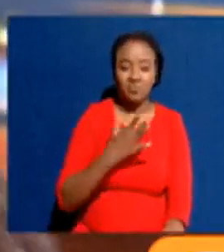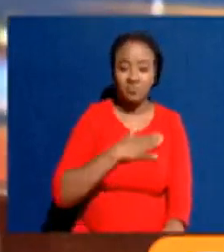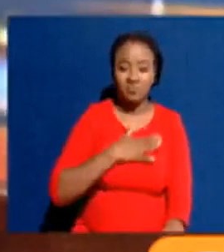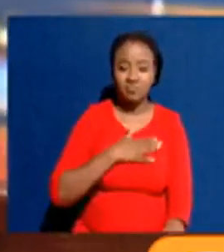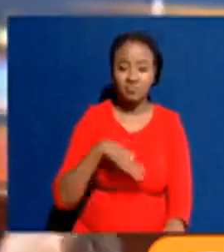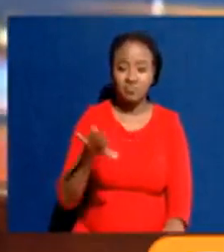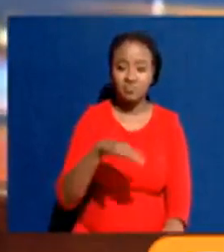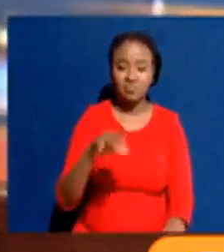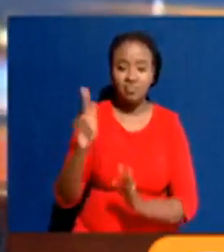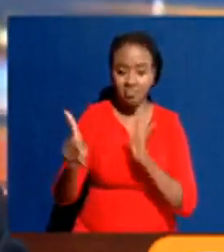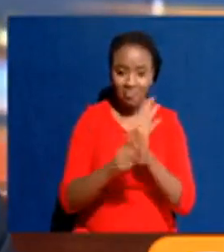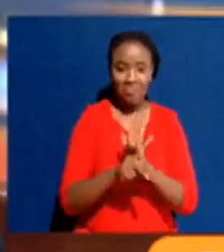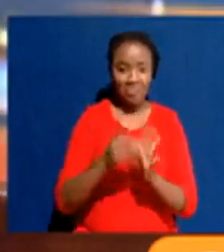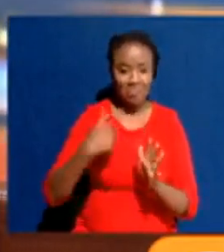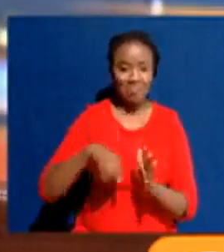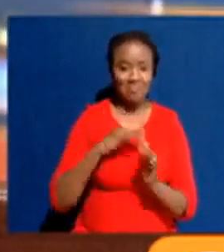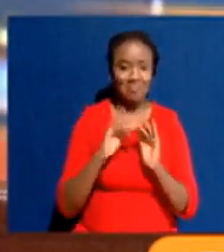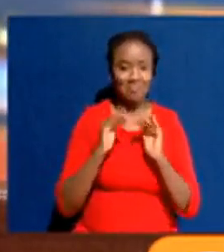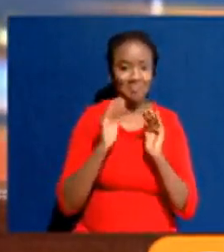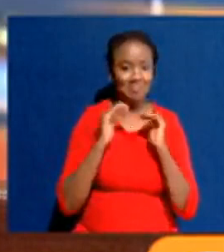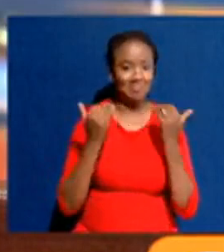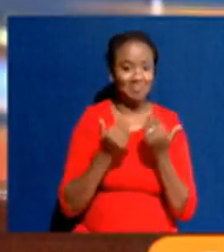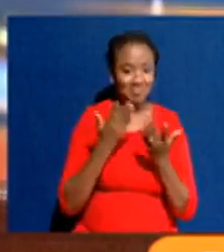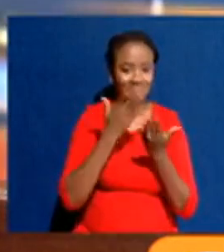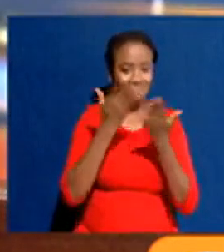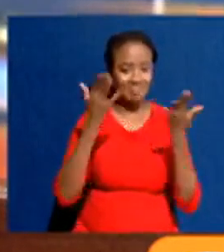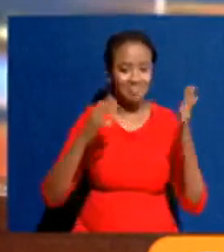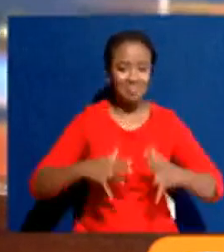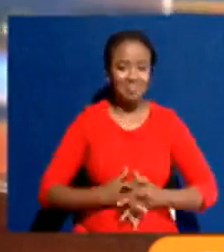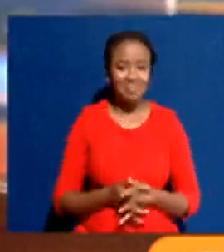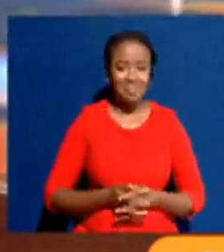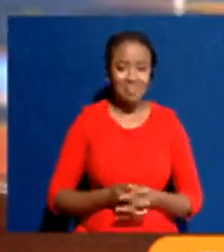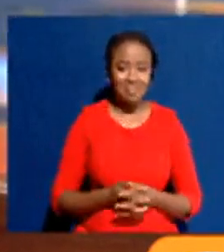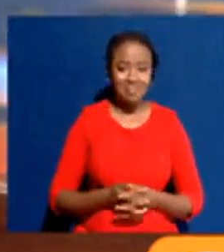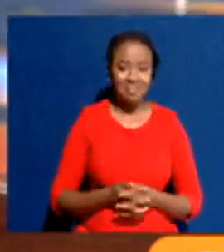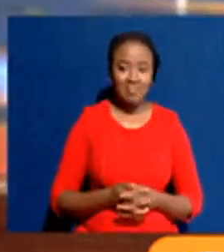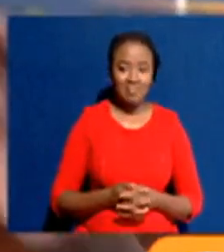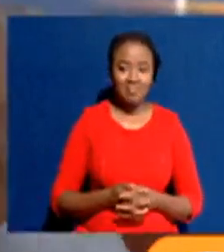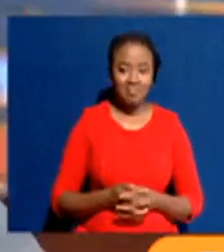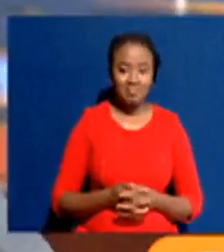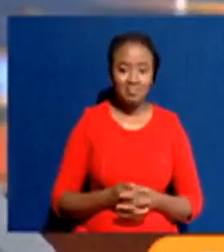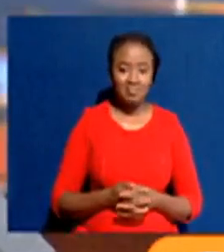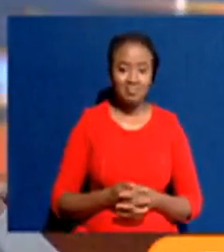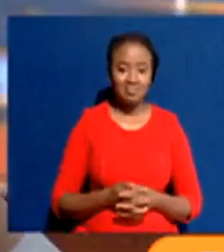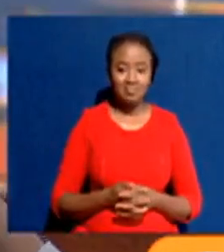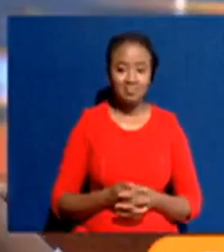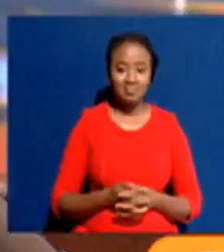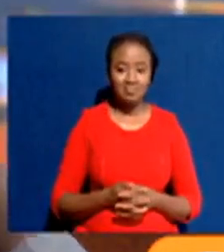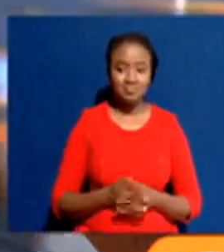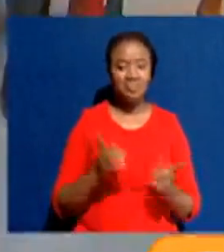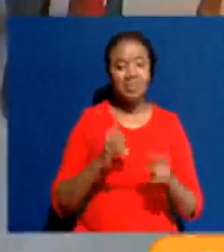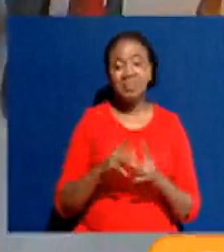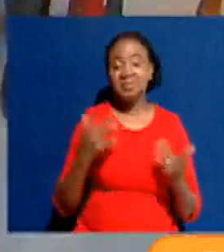somewhere in the globe. But your but question... But you didn't realize that when it became the